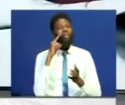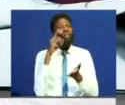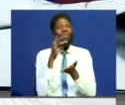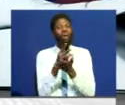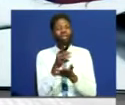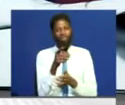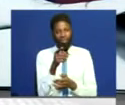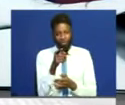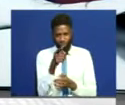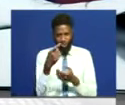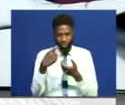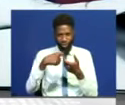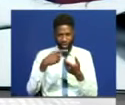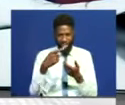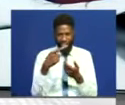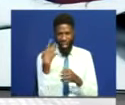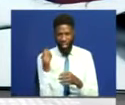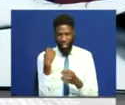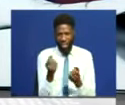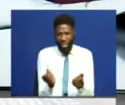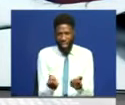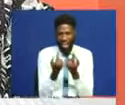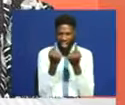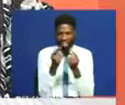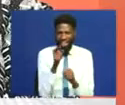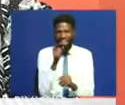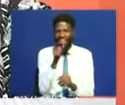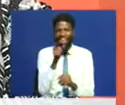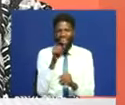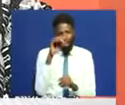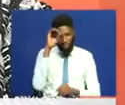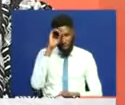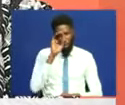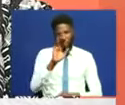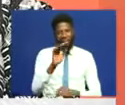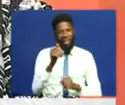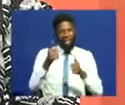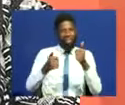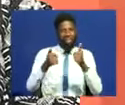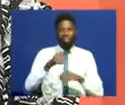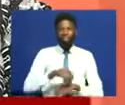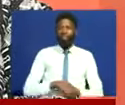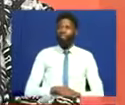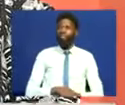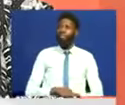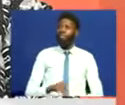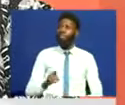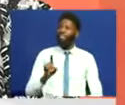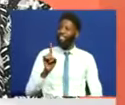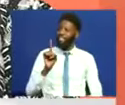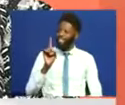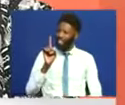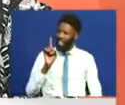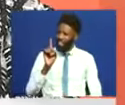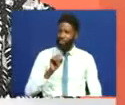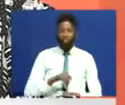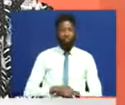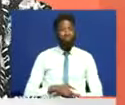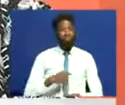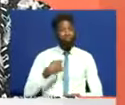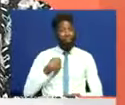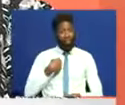those incidences themselves. First of all, both as a woman, as a